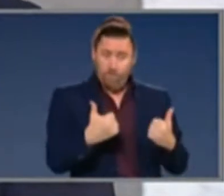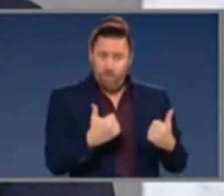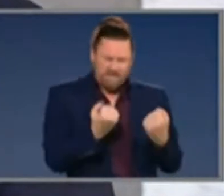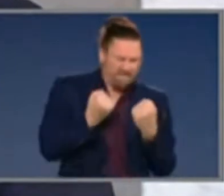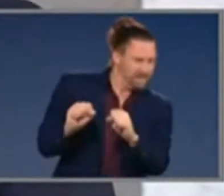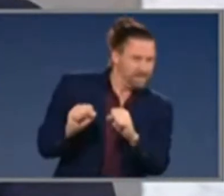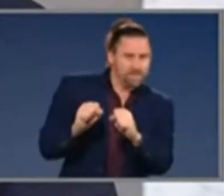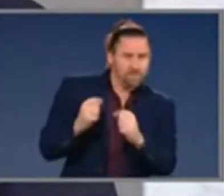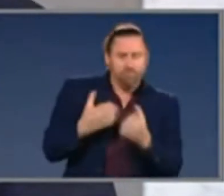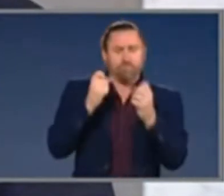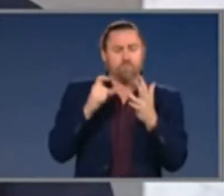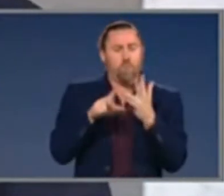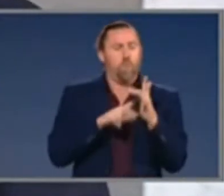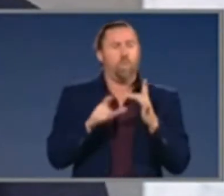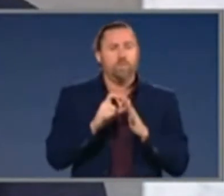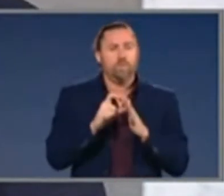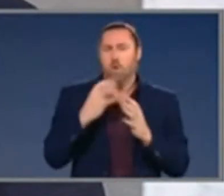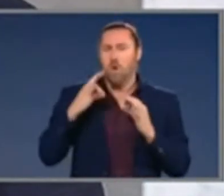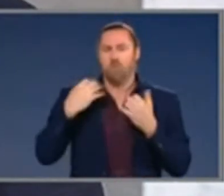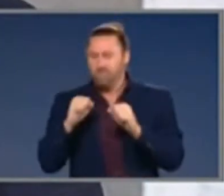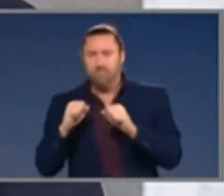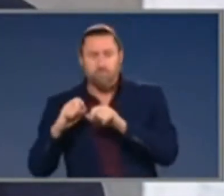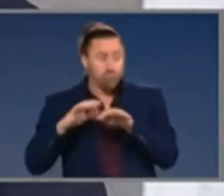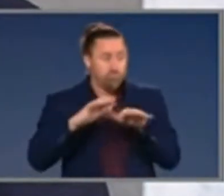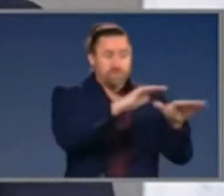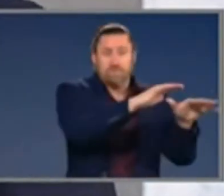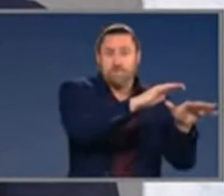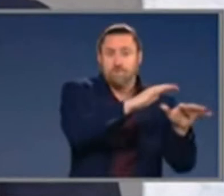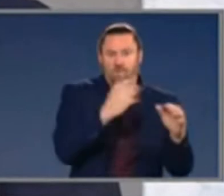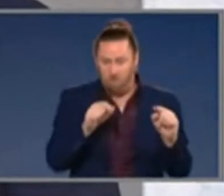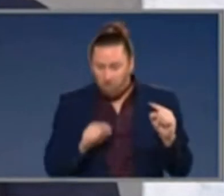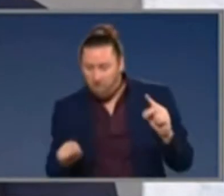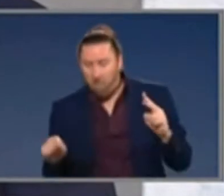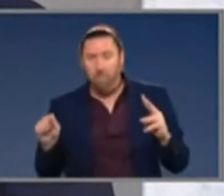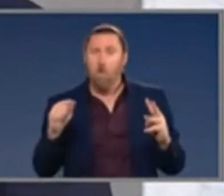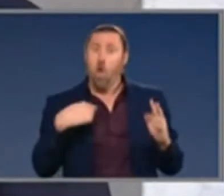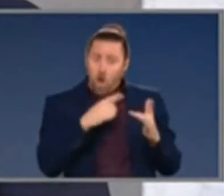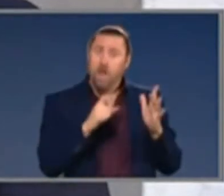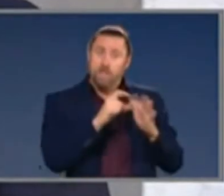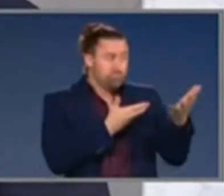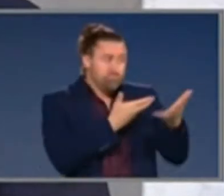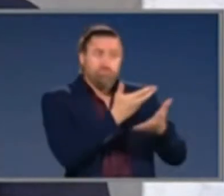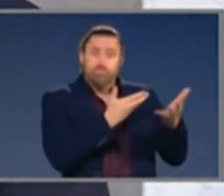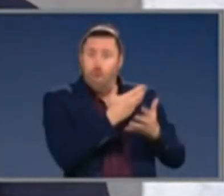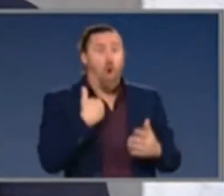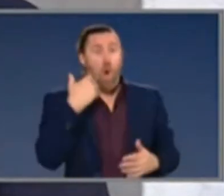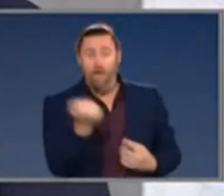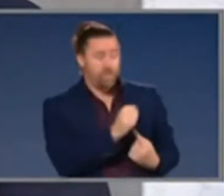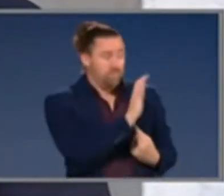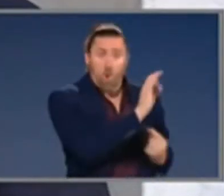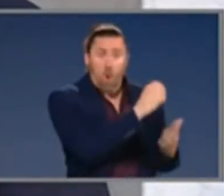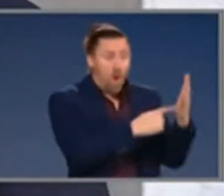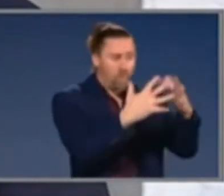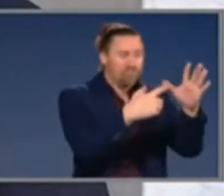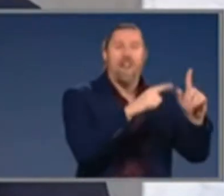there is not transmission from areas associated with outbreaks. That was the basis of a position that I've been consistently putting to